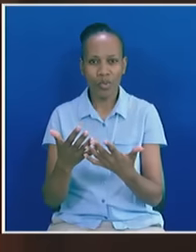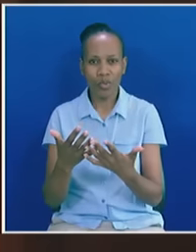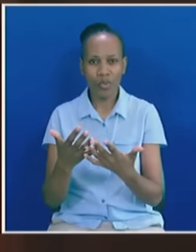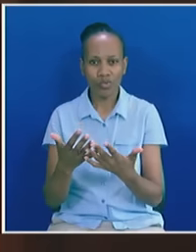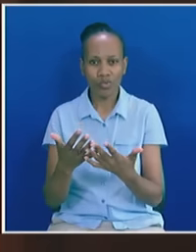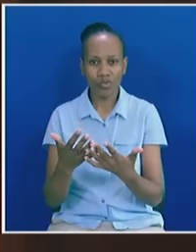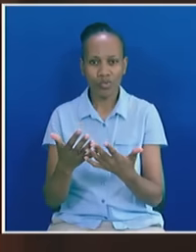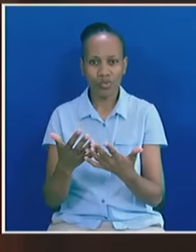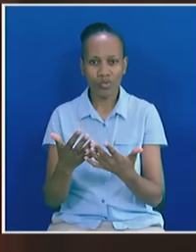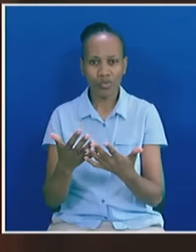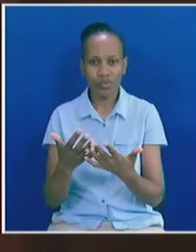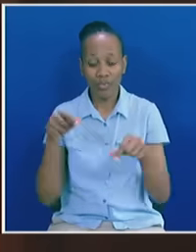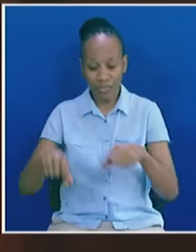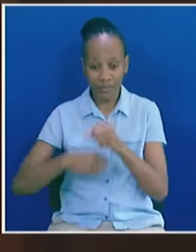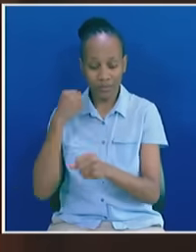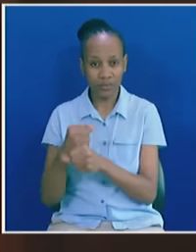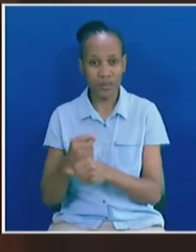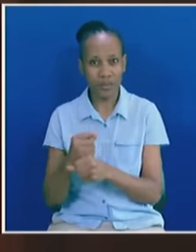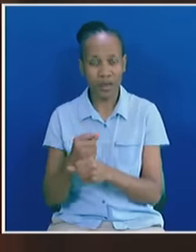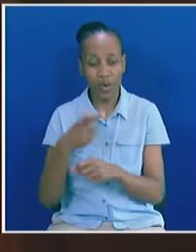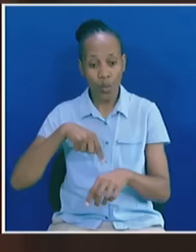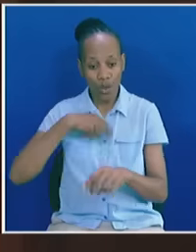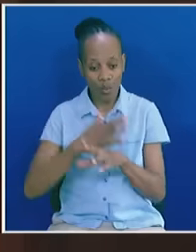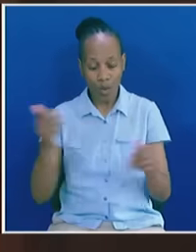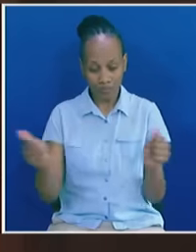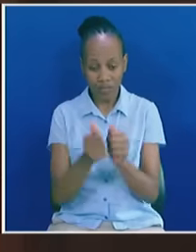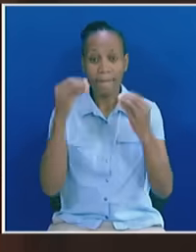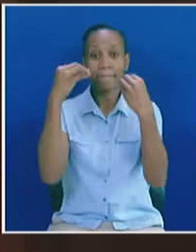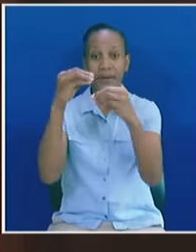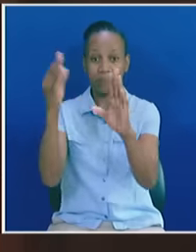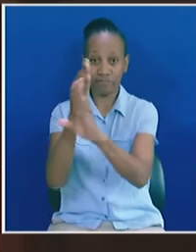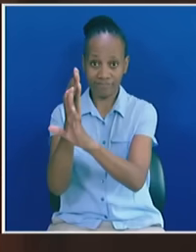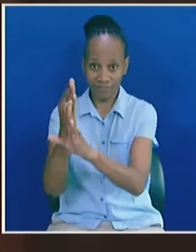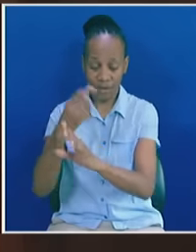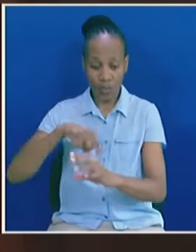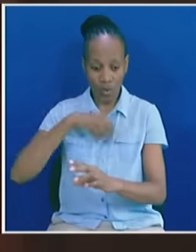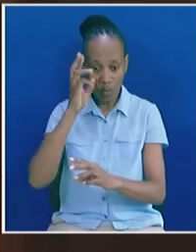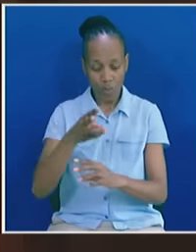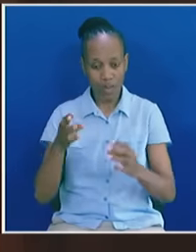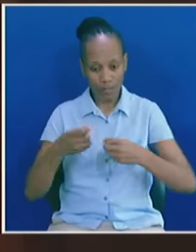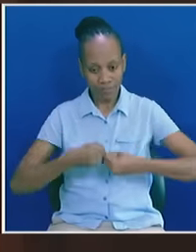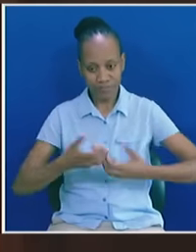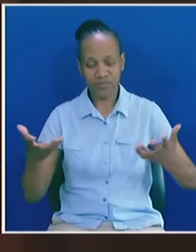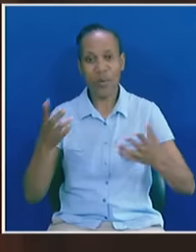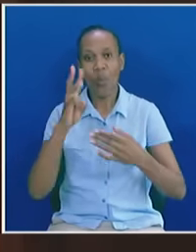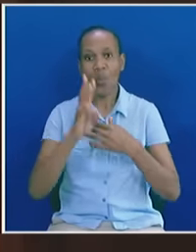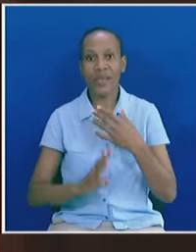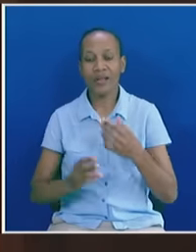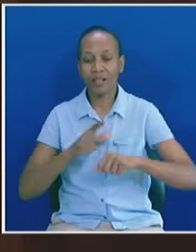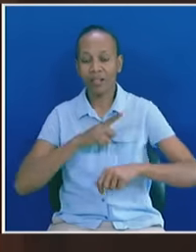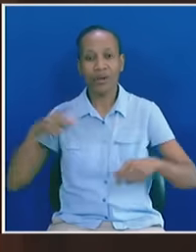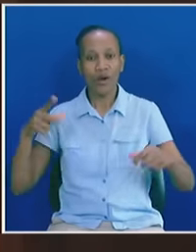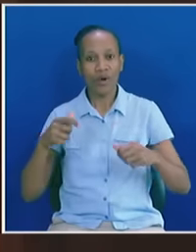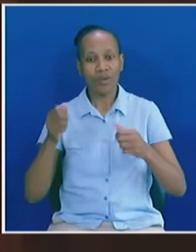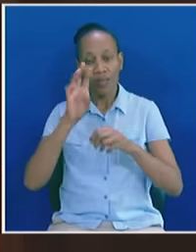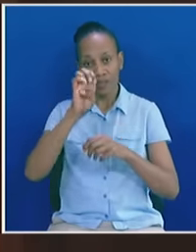damage. This year, in partnership with the private sector, we will hold the first week-long cyber challenge,